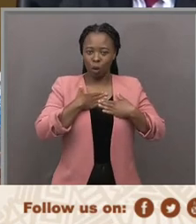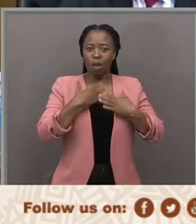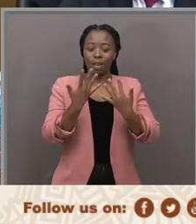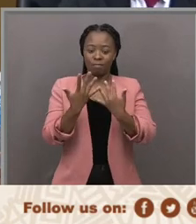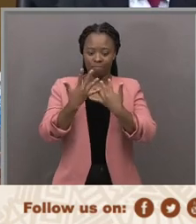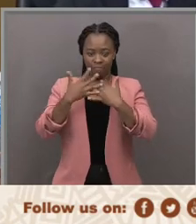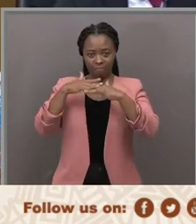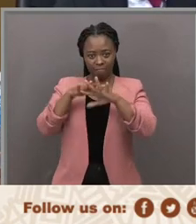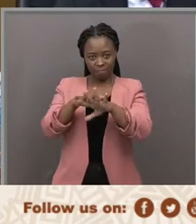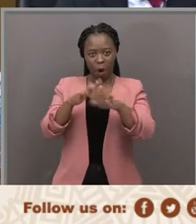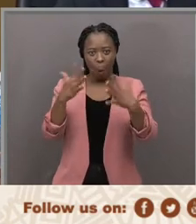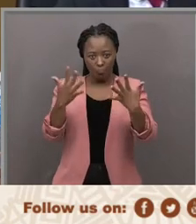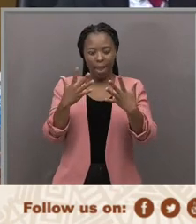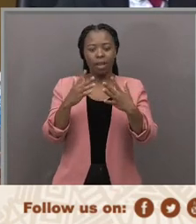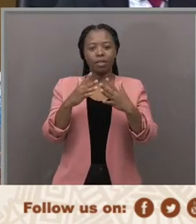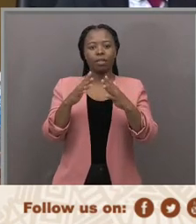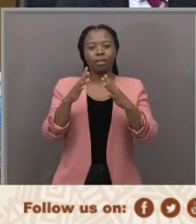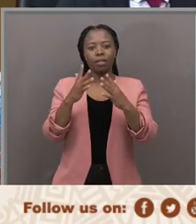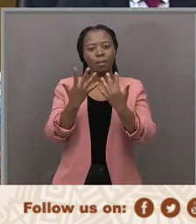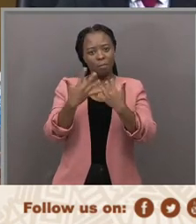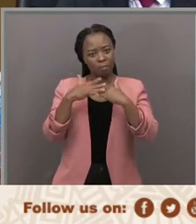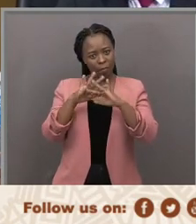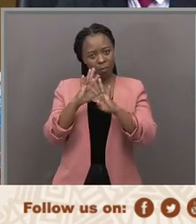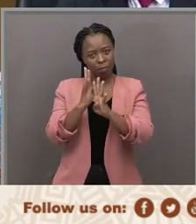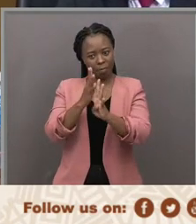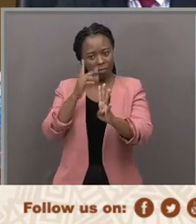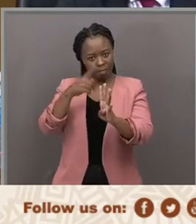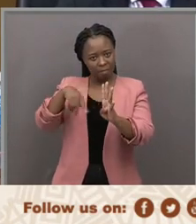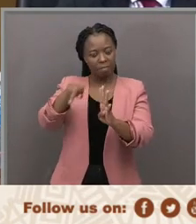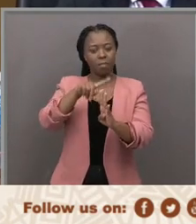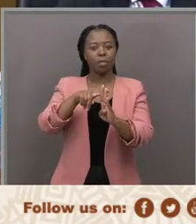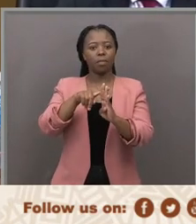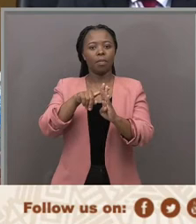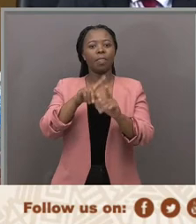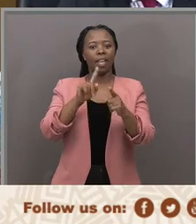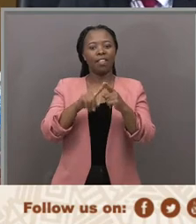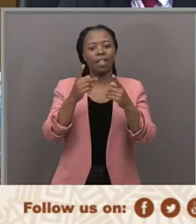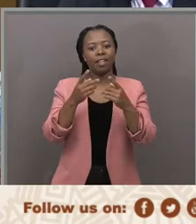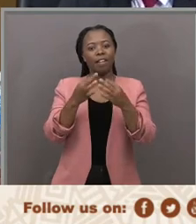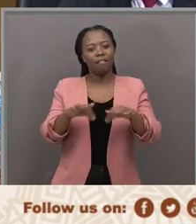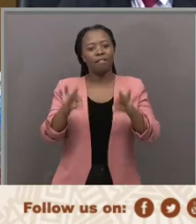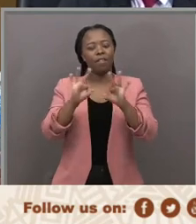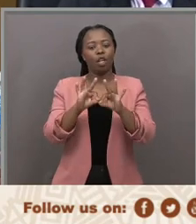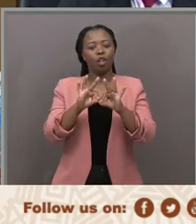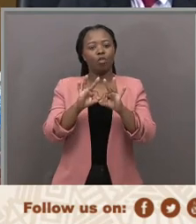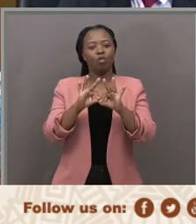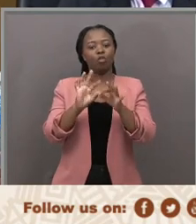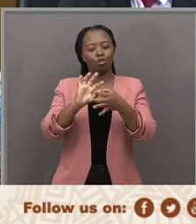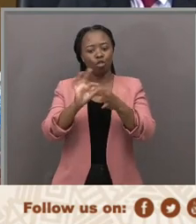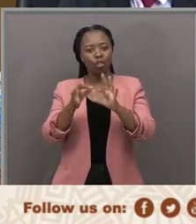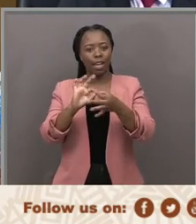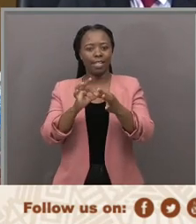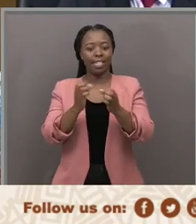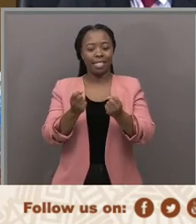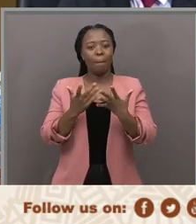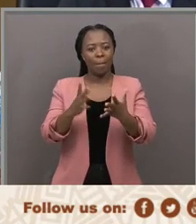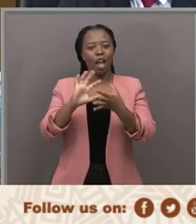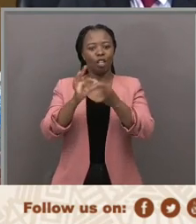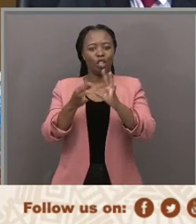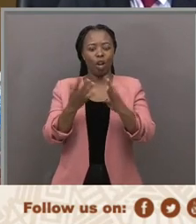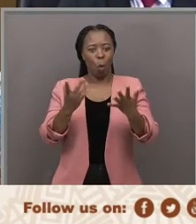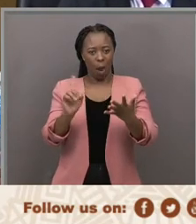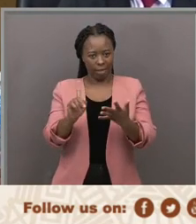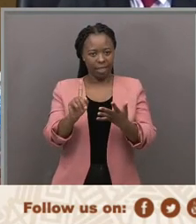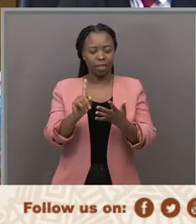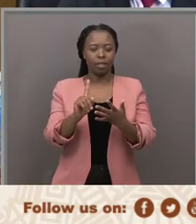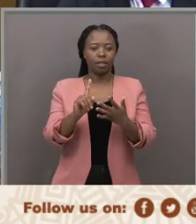of the economy, including their integration into the value chains and supply chain of global businesses. This